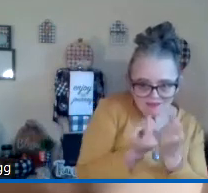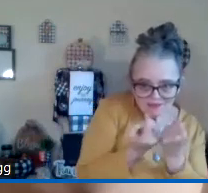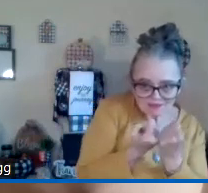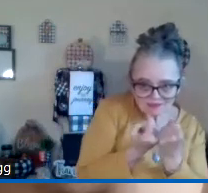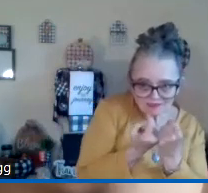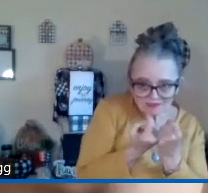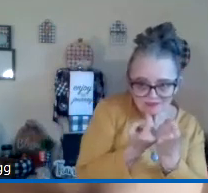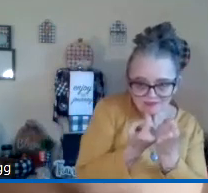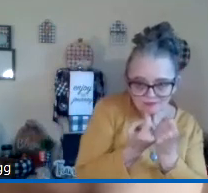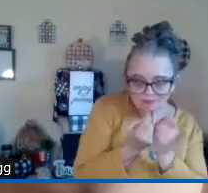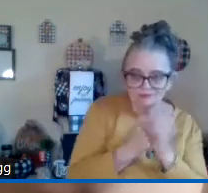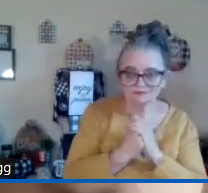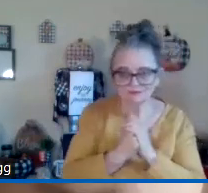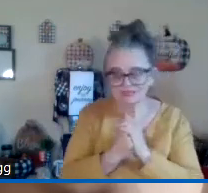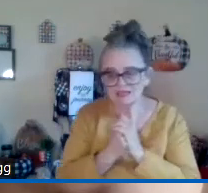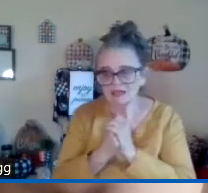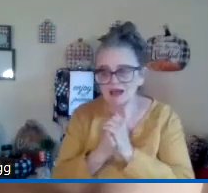hide their sins.